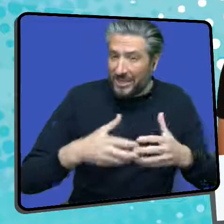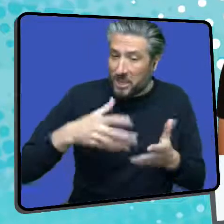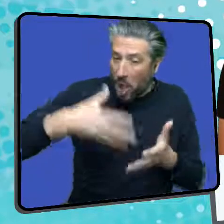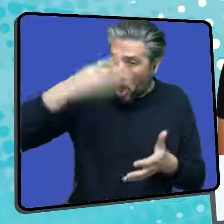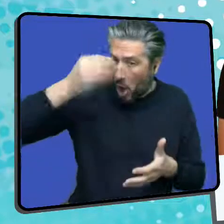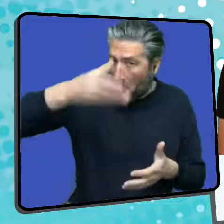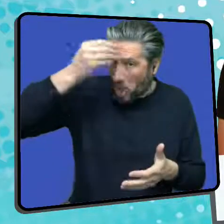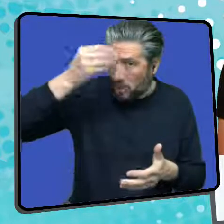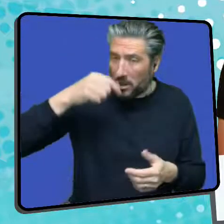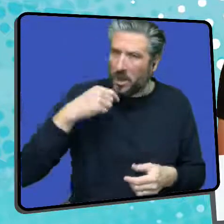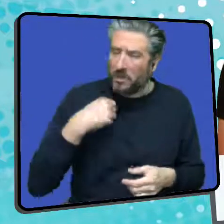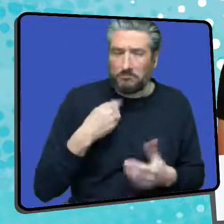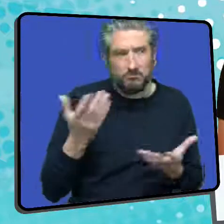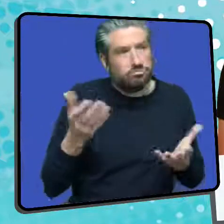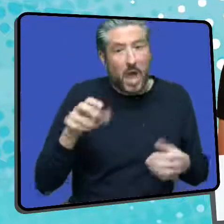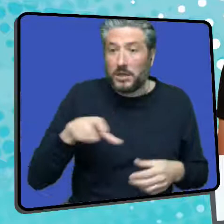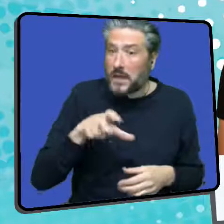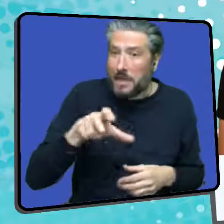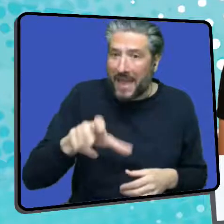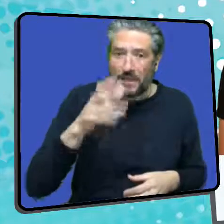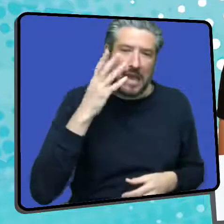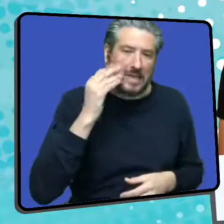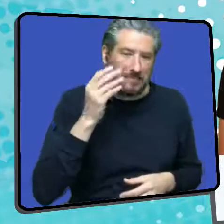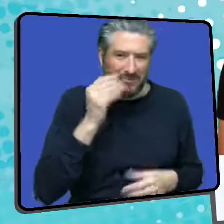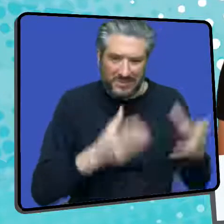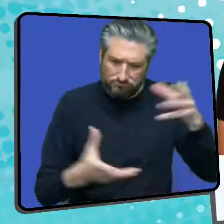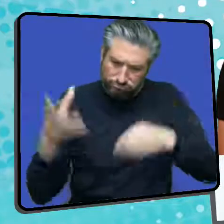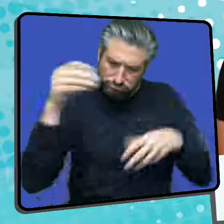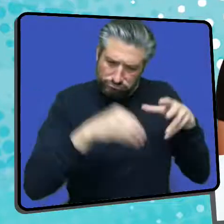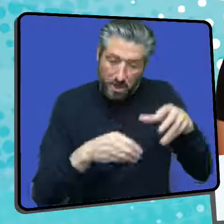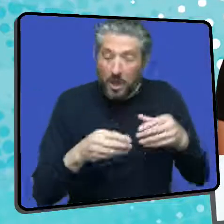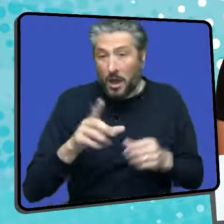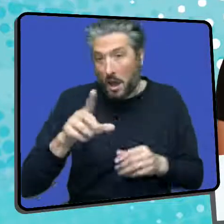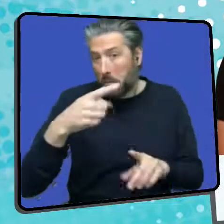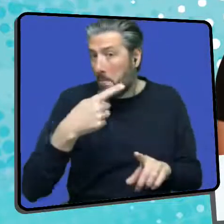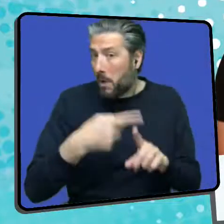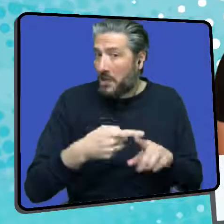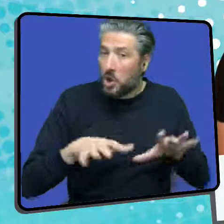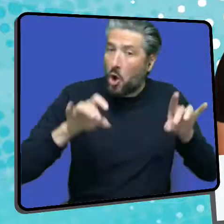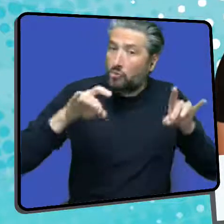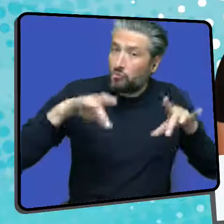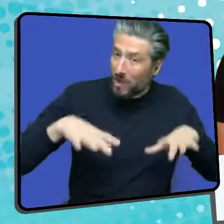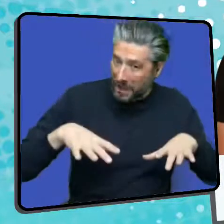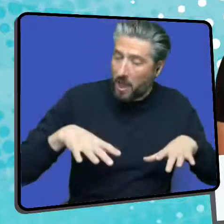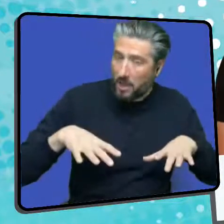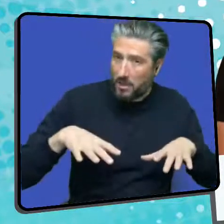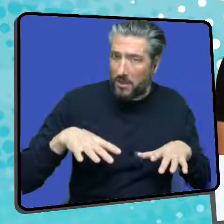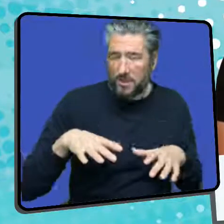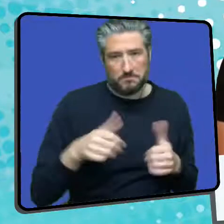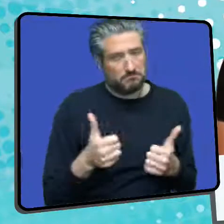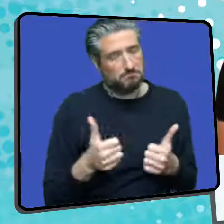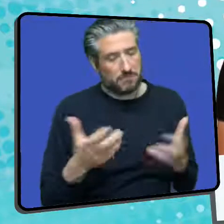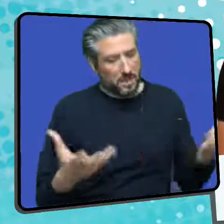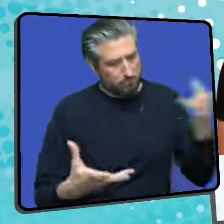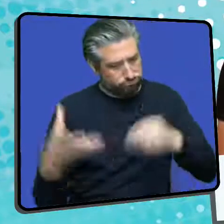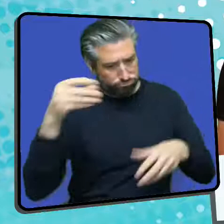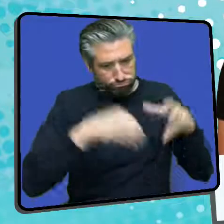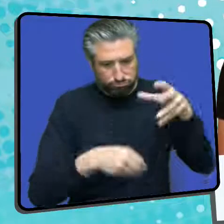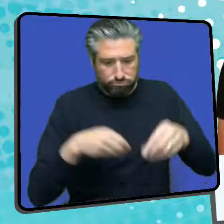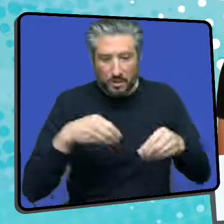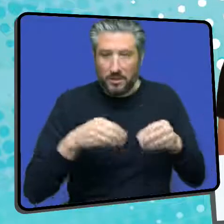in Nijmegen and in other places in Europe, and in Australia actually is also involved, and bundle that in a model.